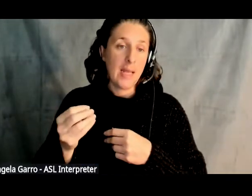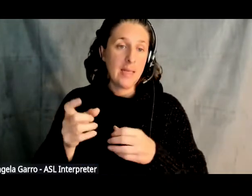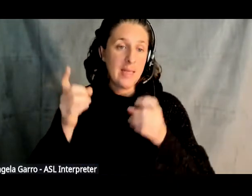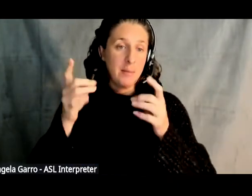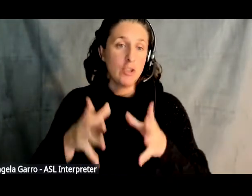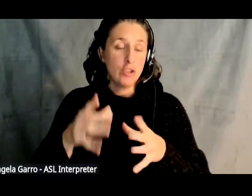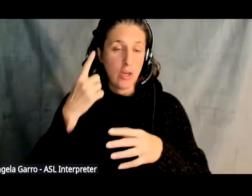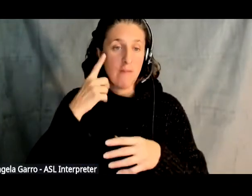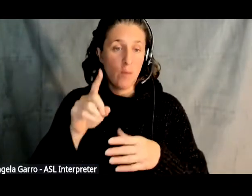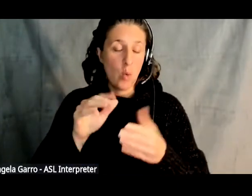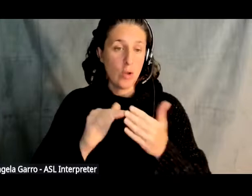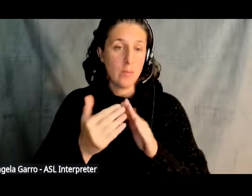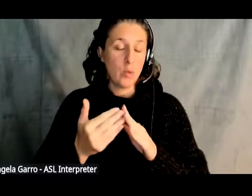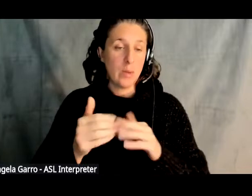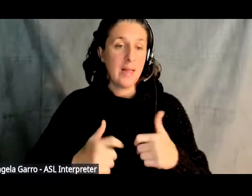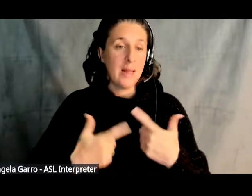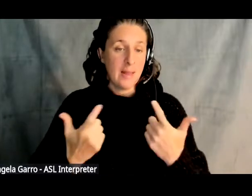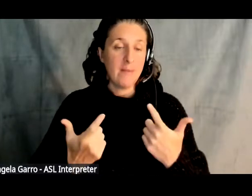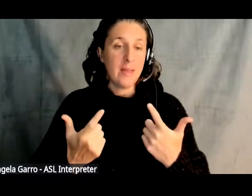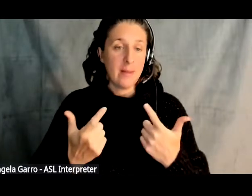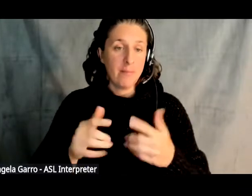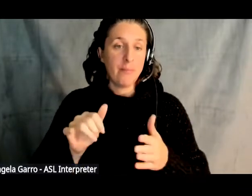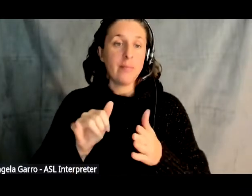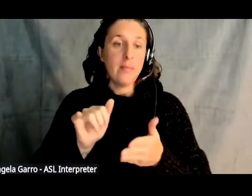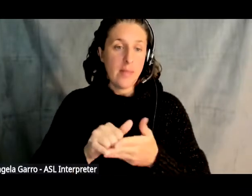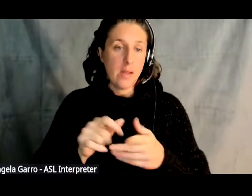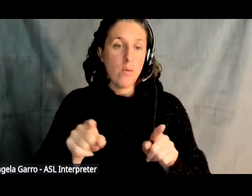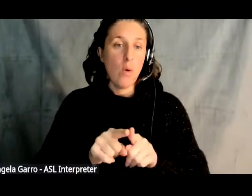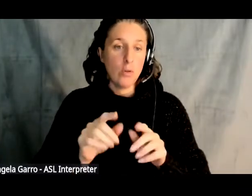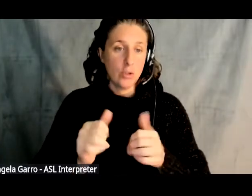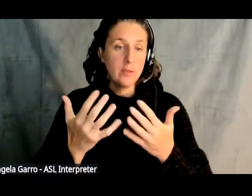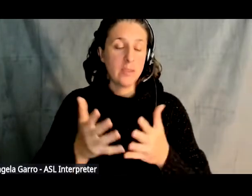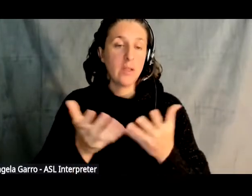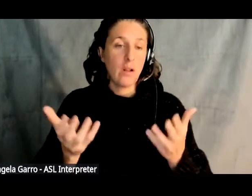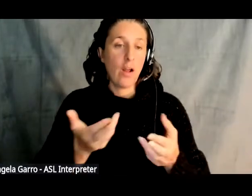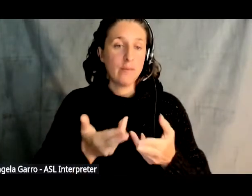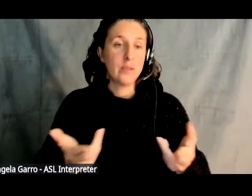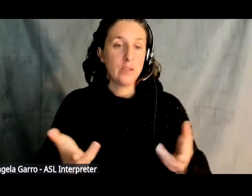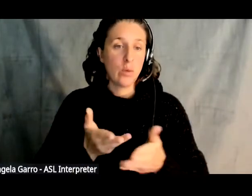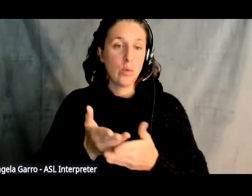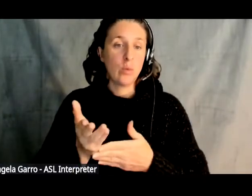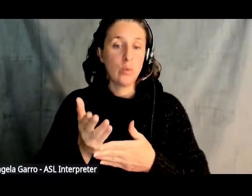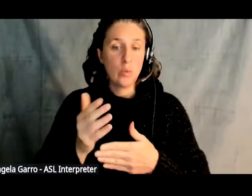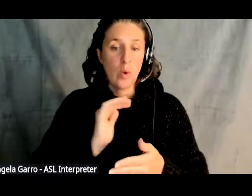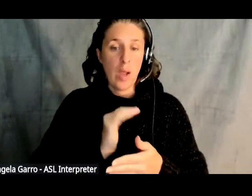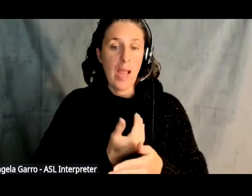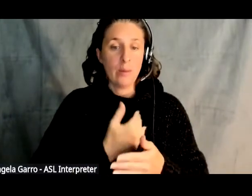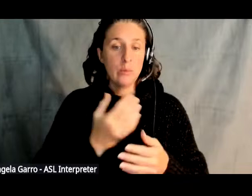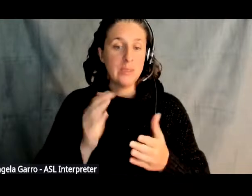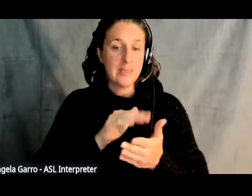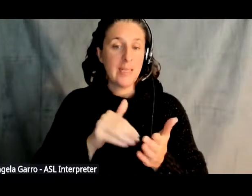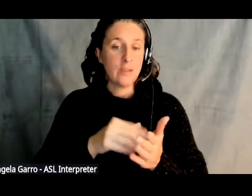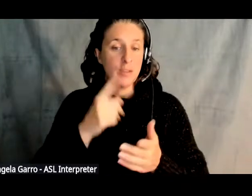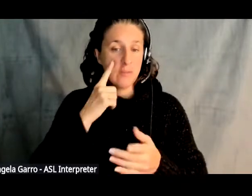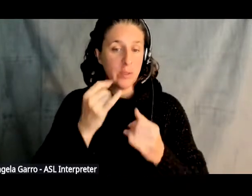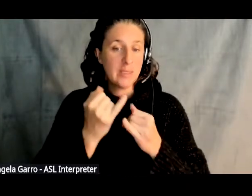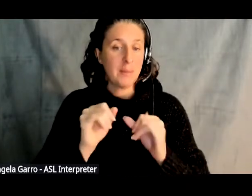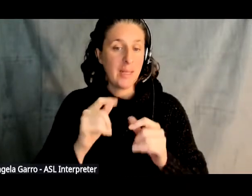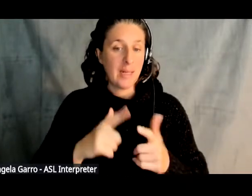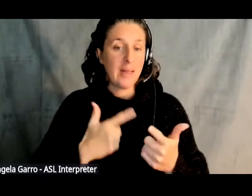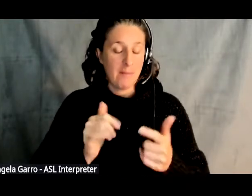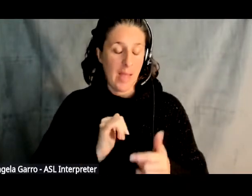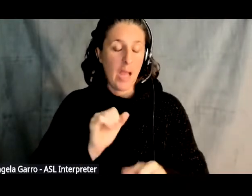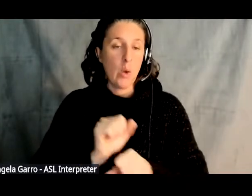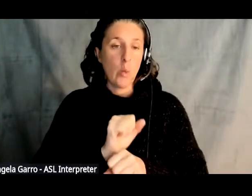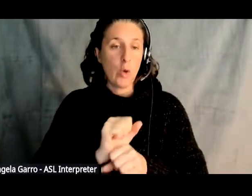for Community Living that also provides a lot of resources through our Centers for Independent Living. I work for